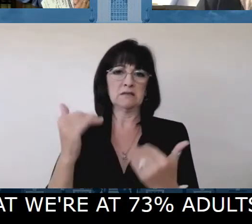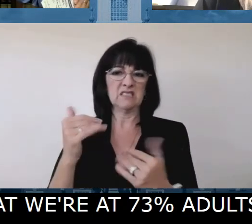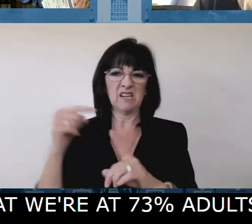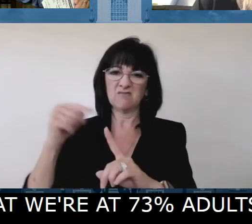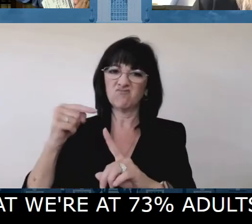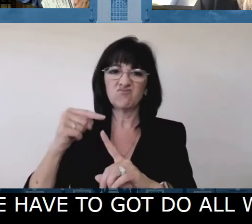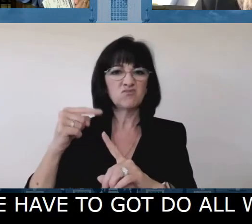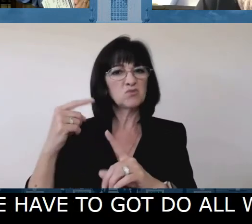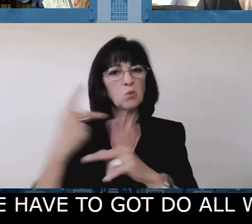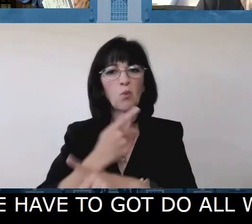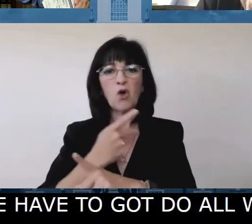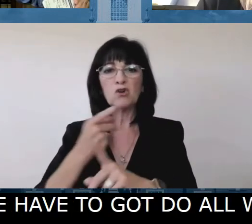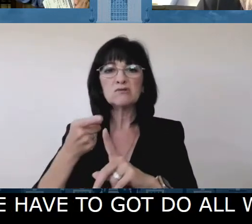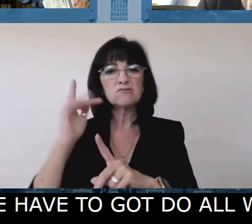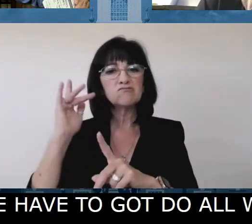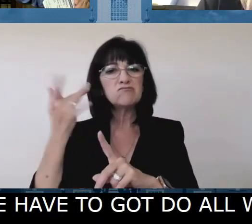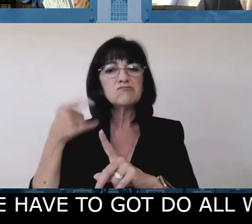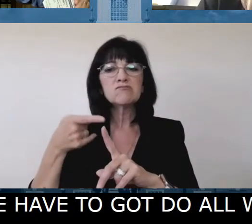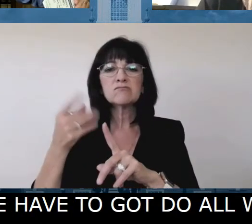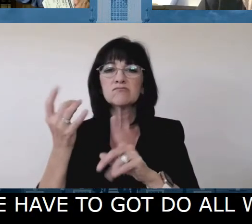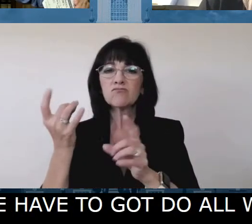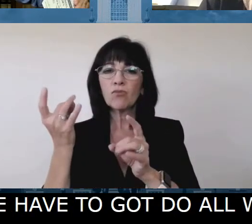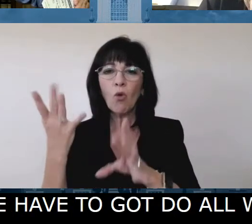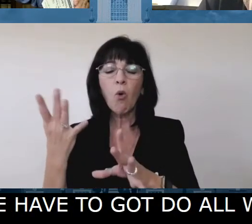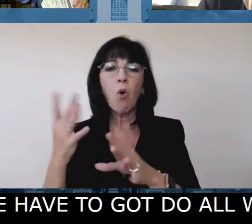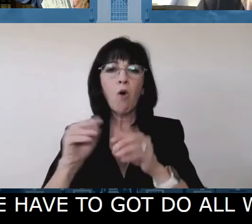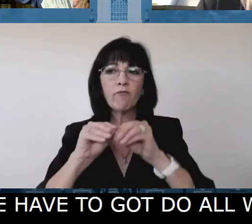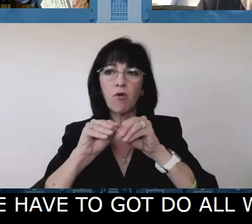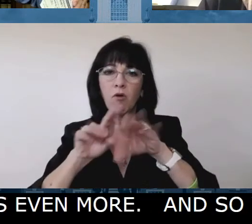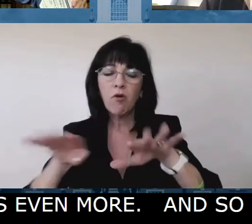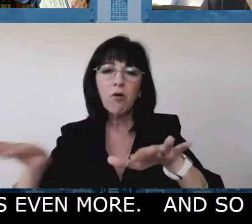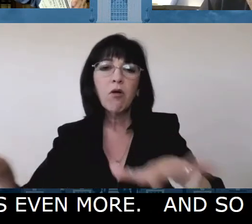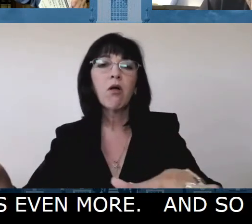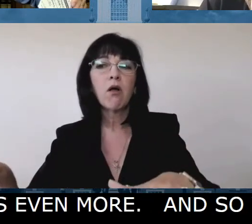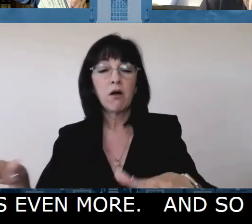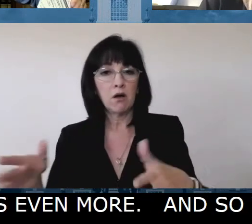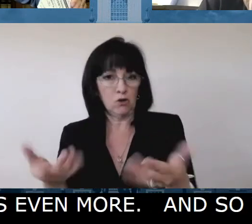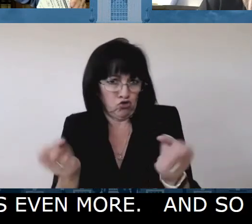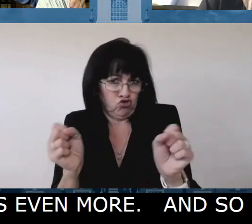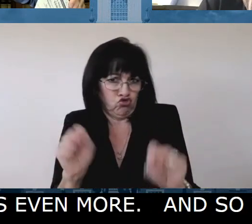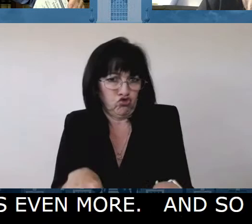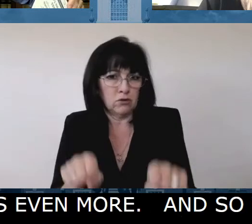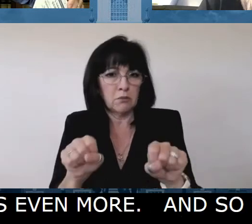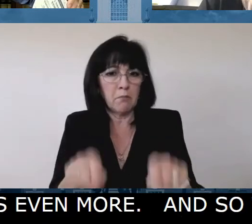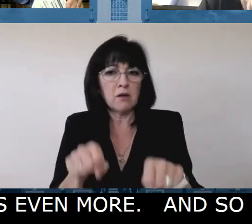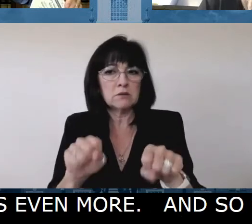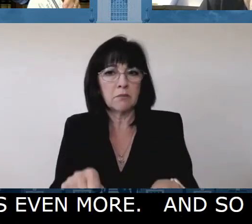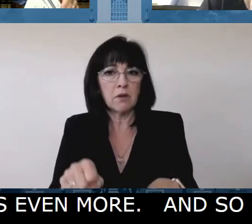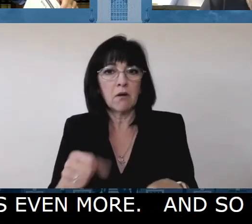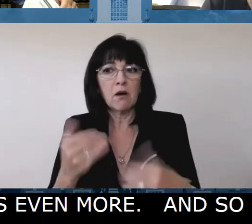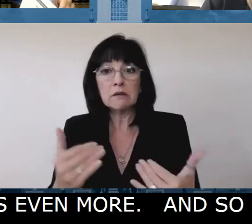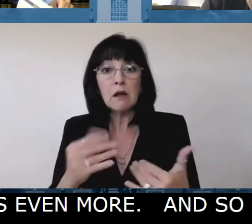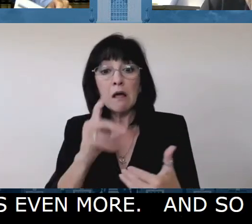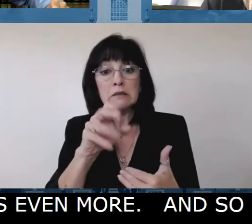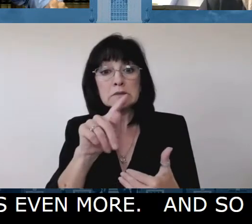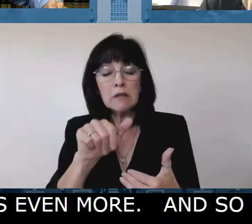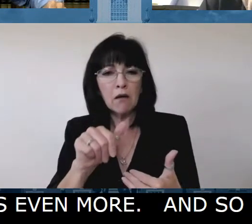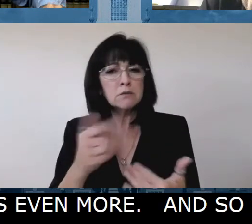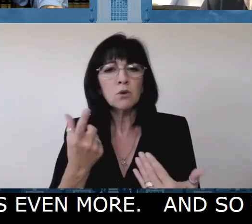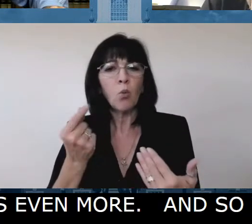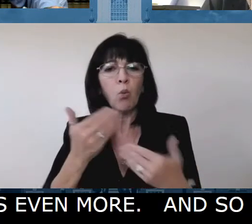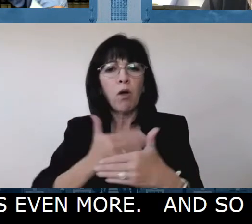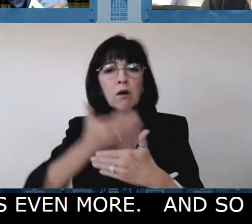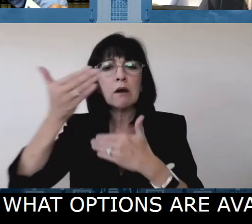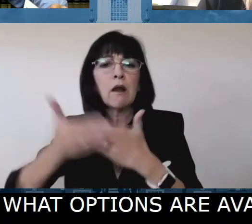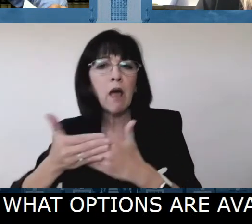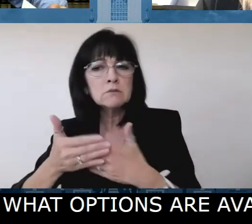so we will all continue to look at what options are available and I think put just about anything on the